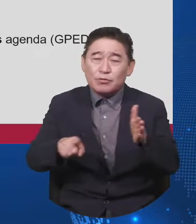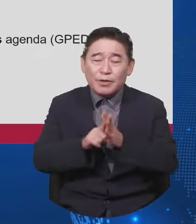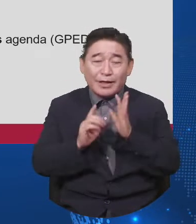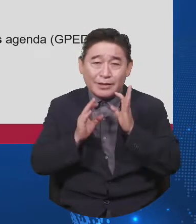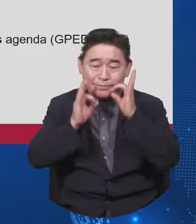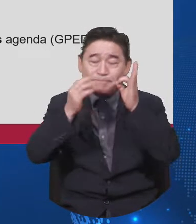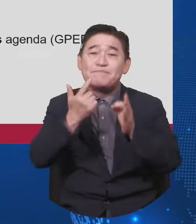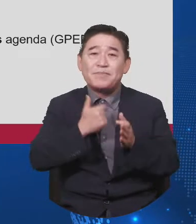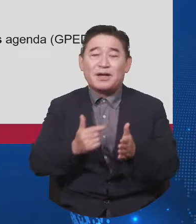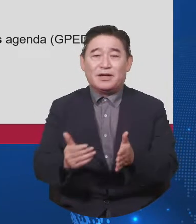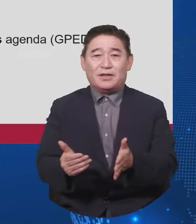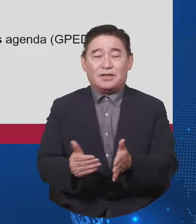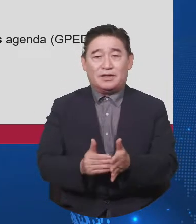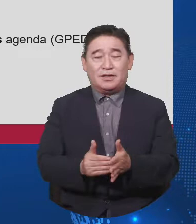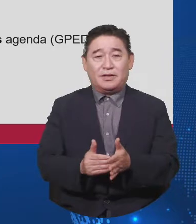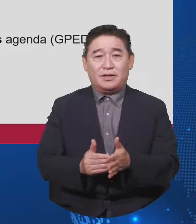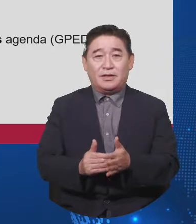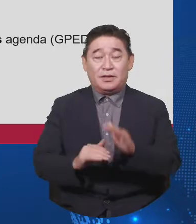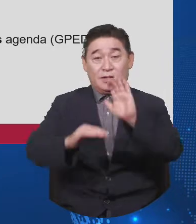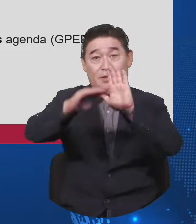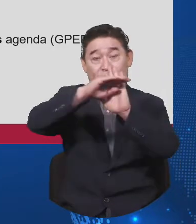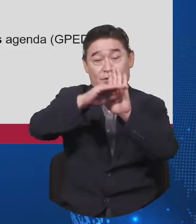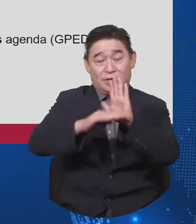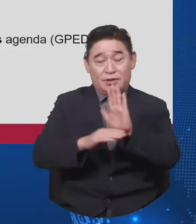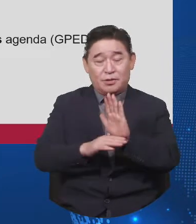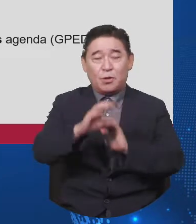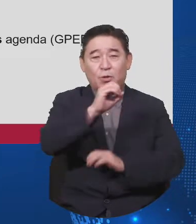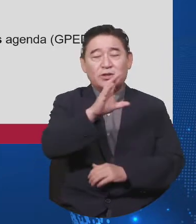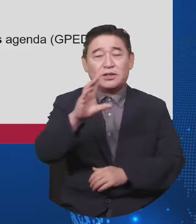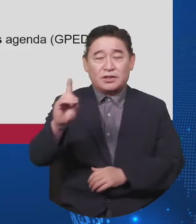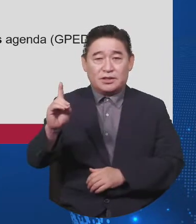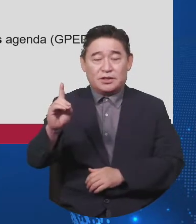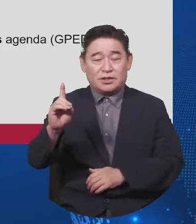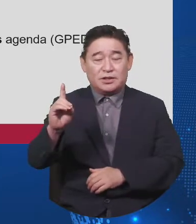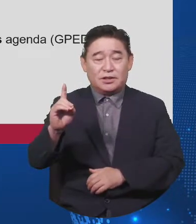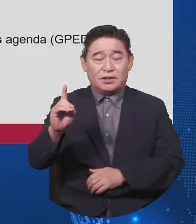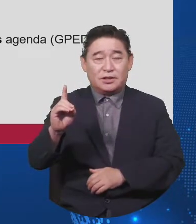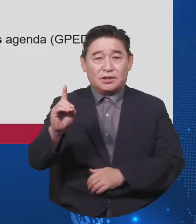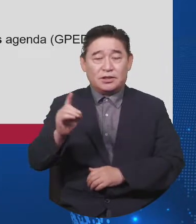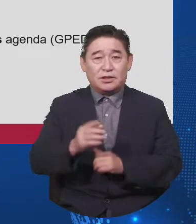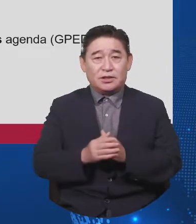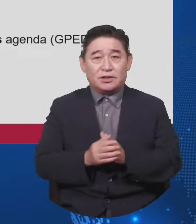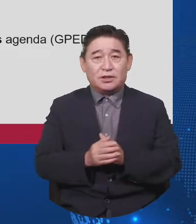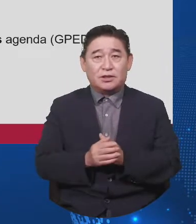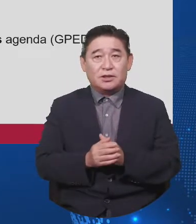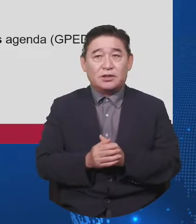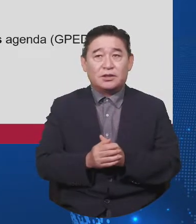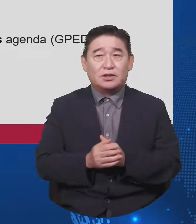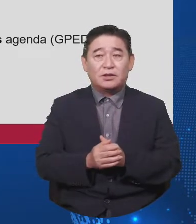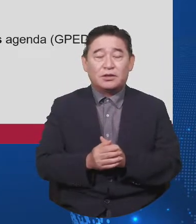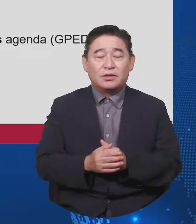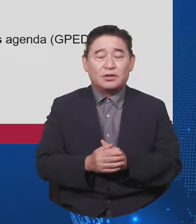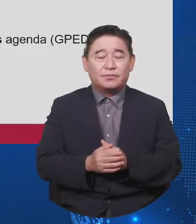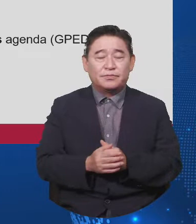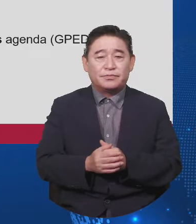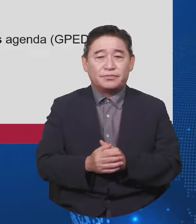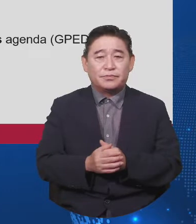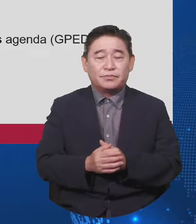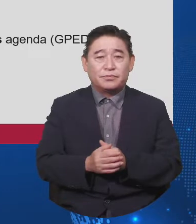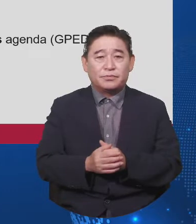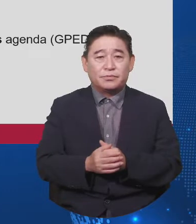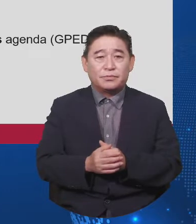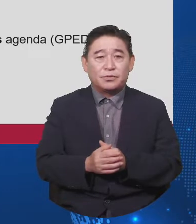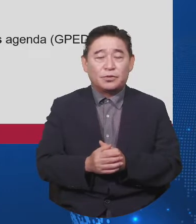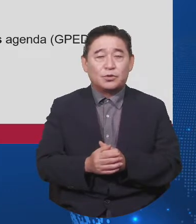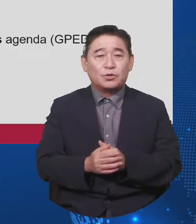came up with a new instrument called TOSD, Total Official Support for Sustainable Development. This is